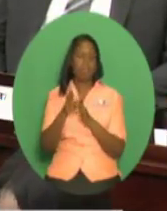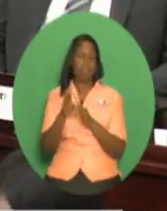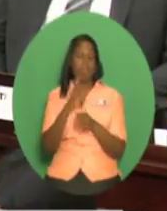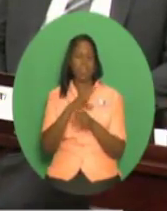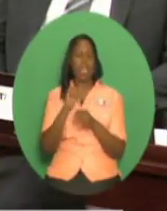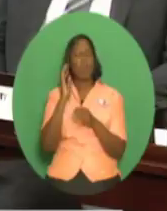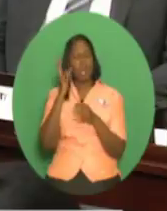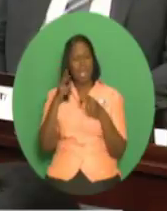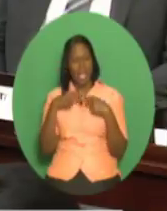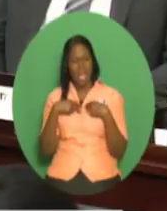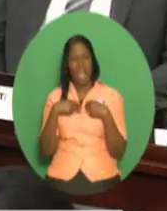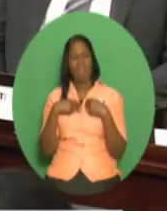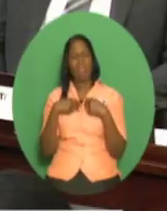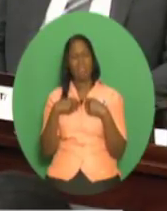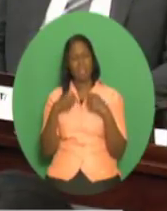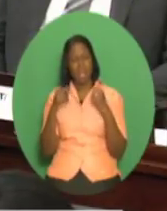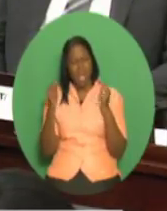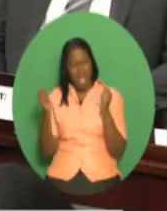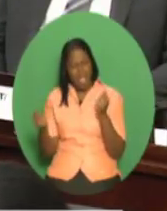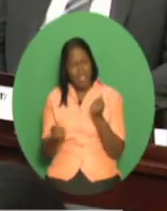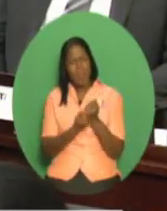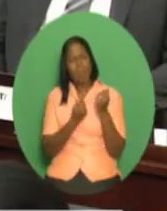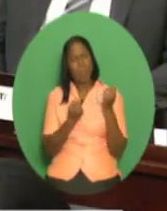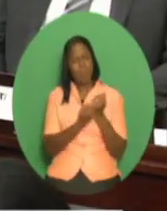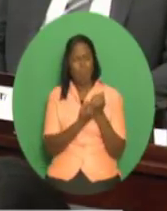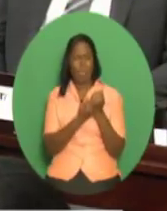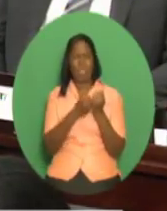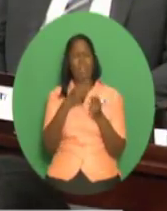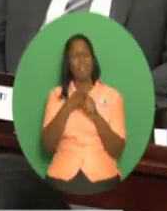their support and their commitment.